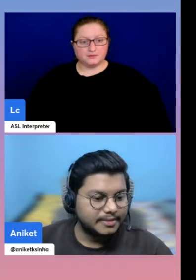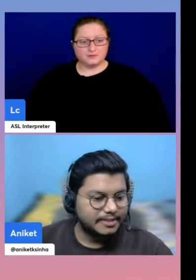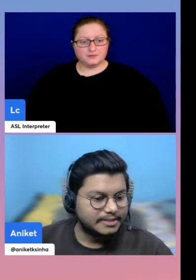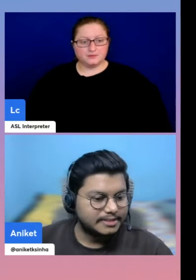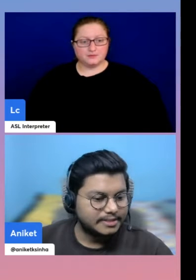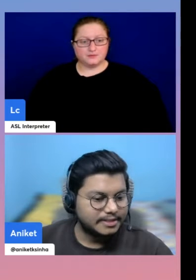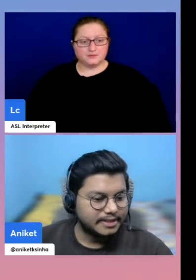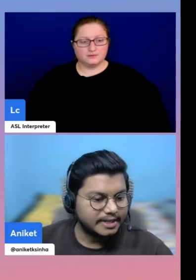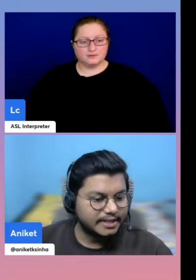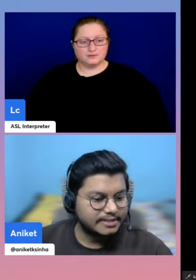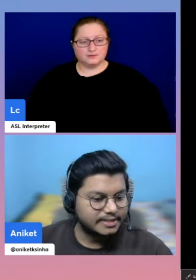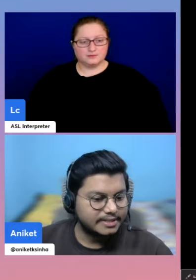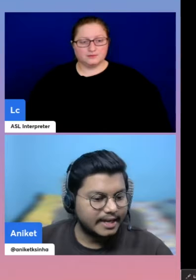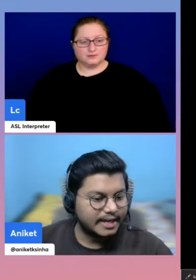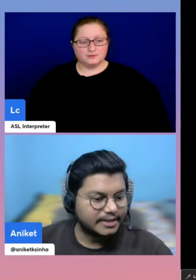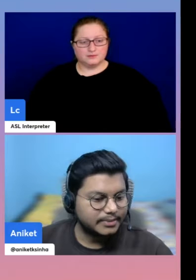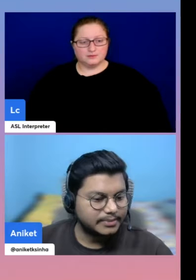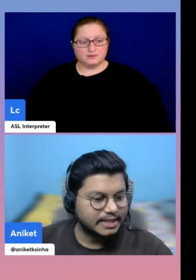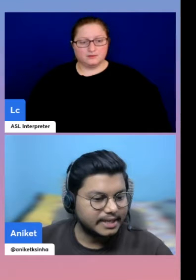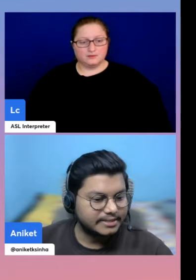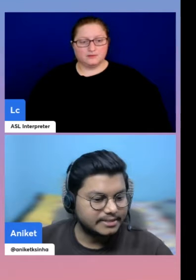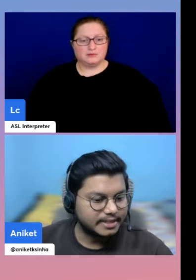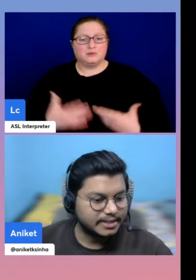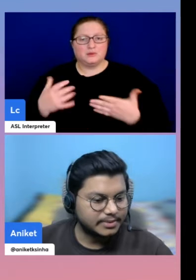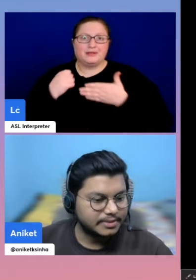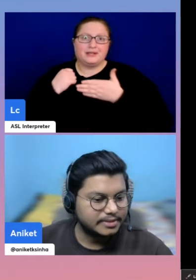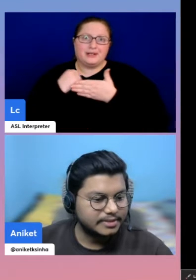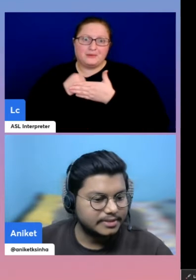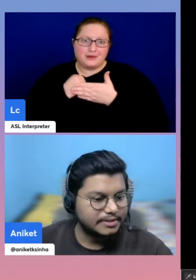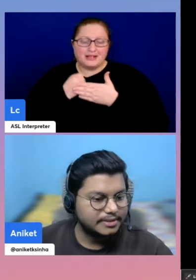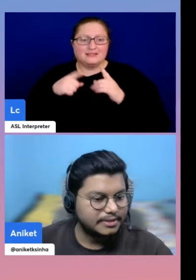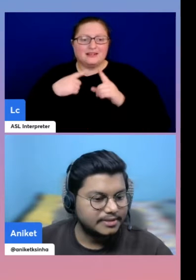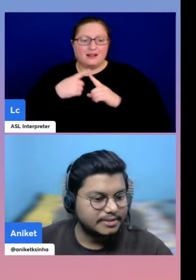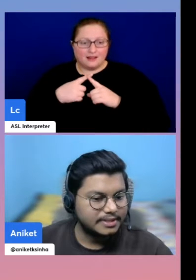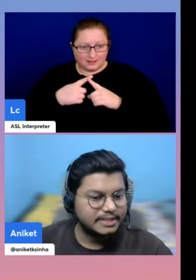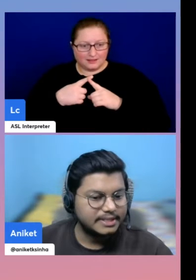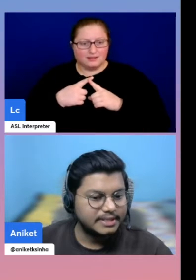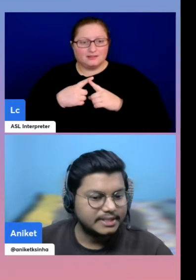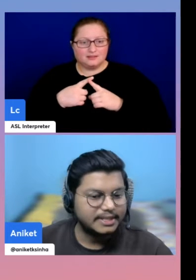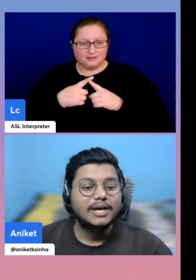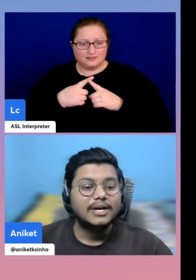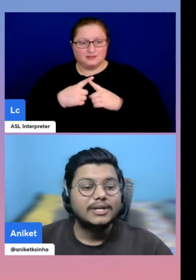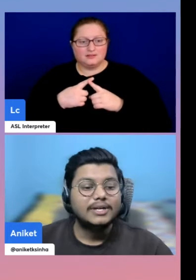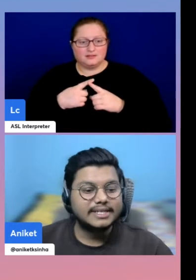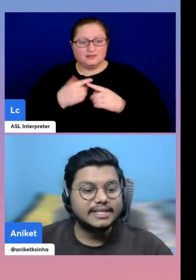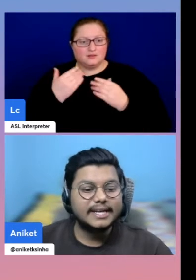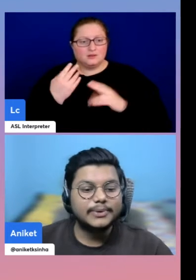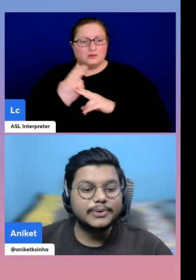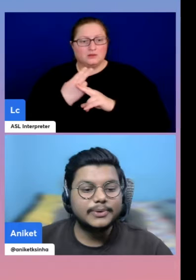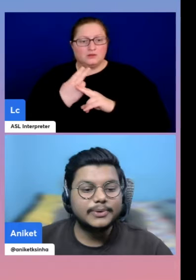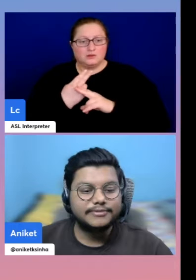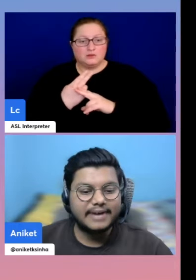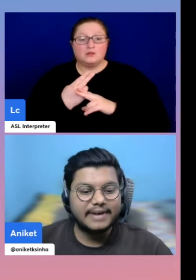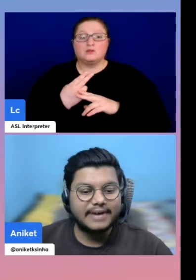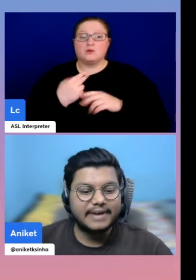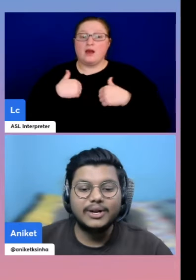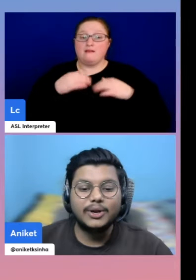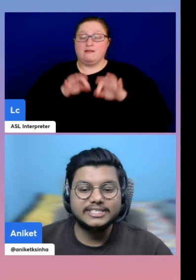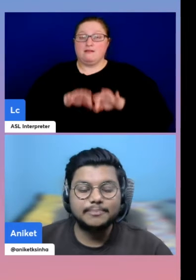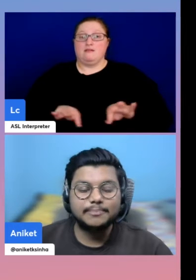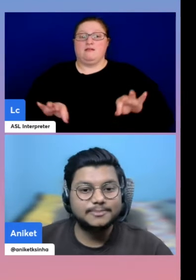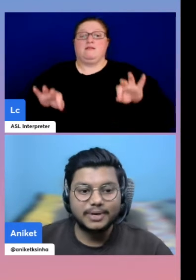Let me just erase it and use the laser now. Yes. So it is the key to enable